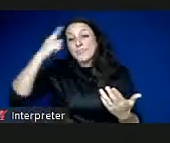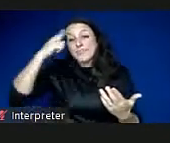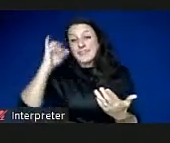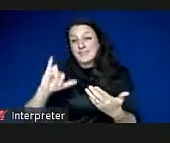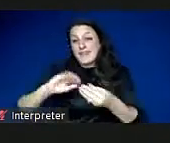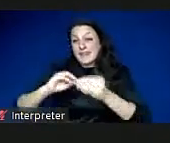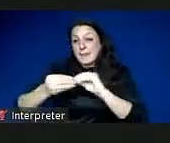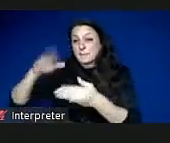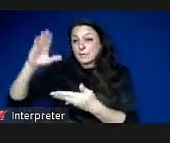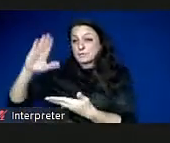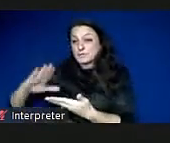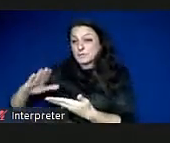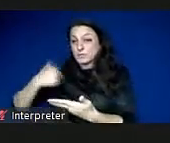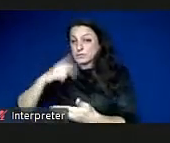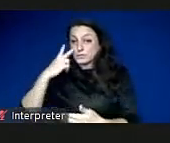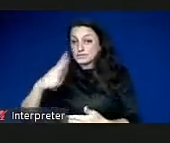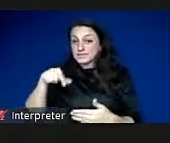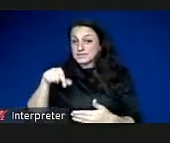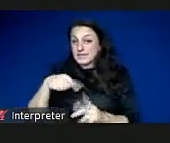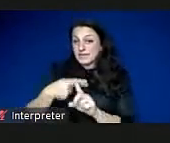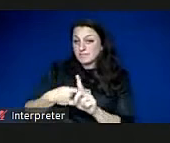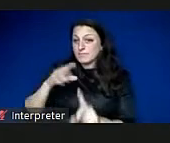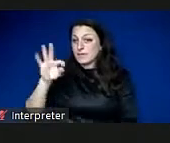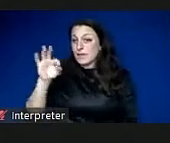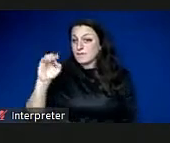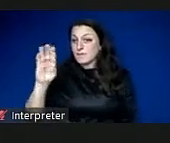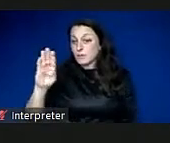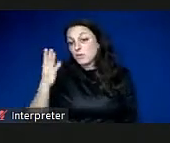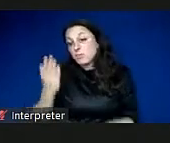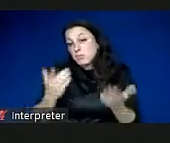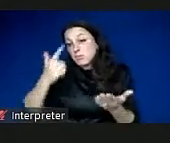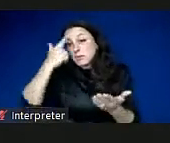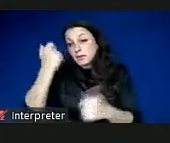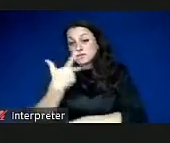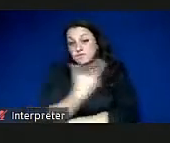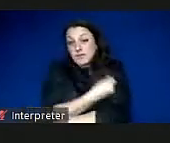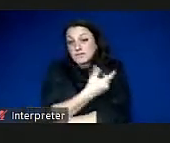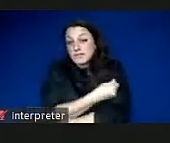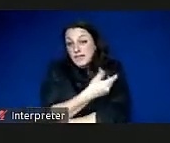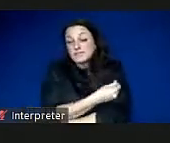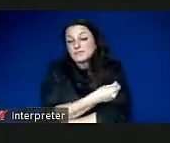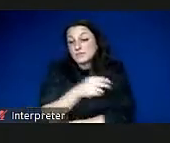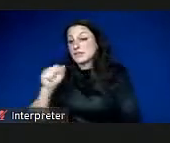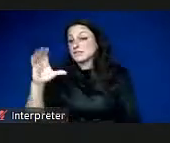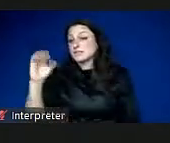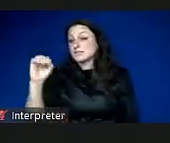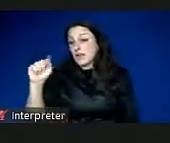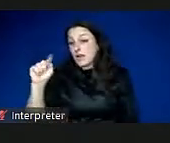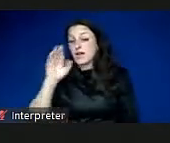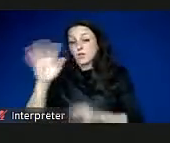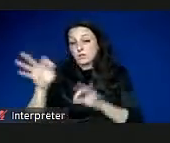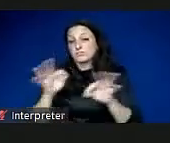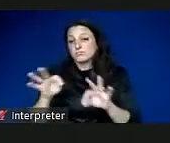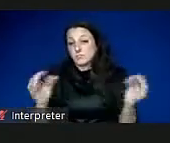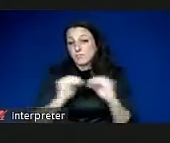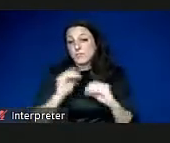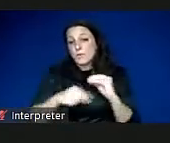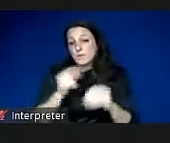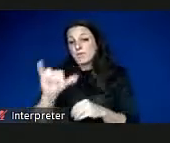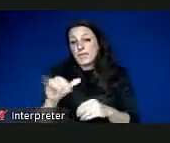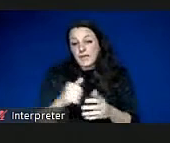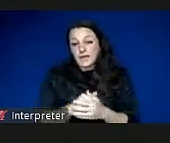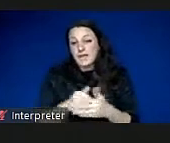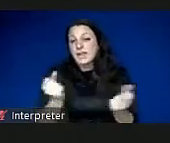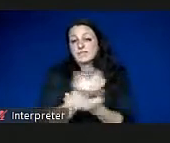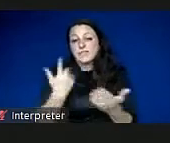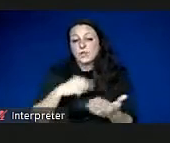seeing in February is due to is probably vaccinations. And Scott is going to talk a little bit more about that and what we're seeing as far